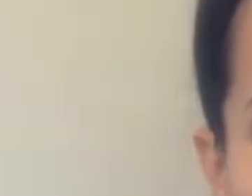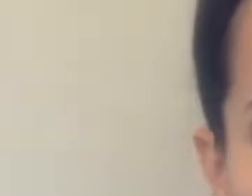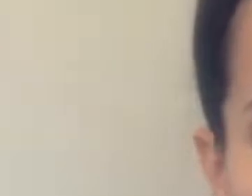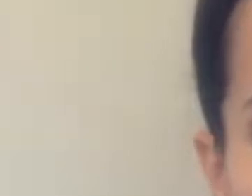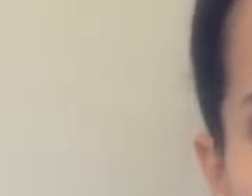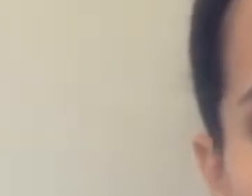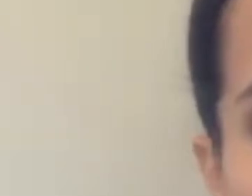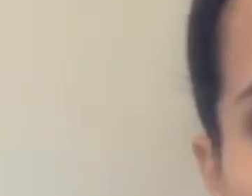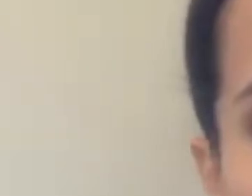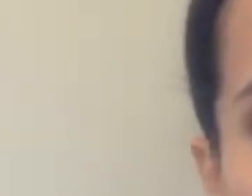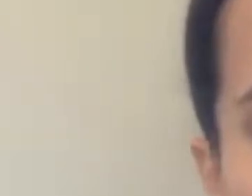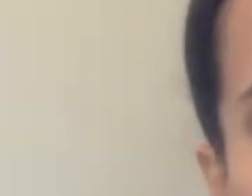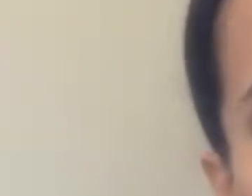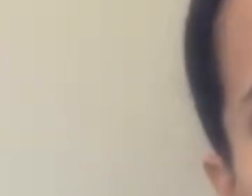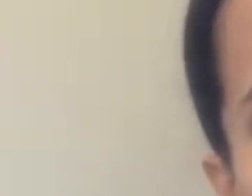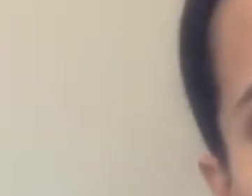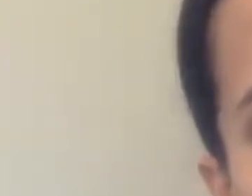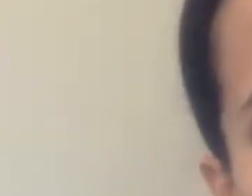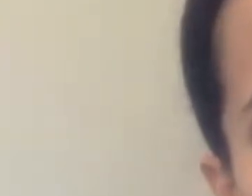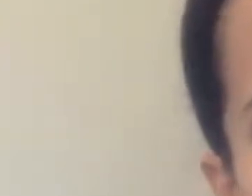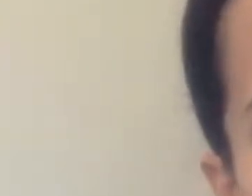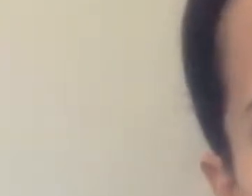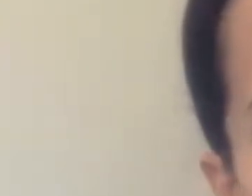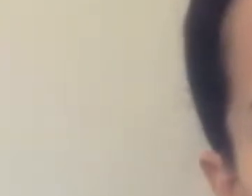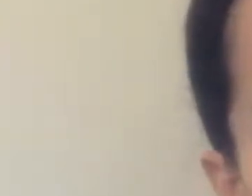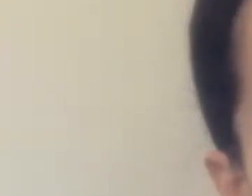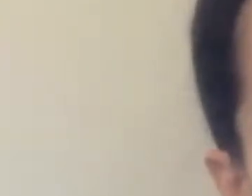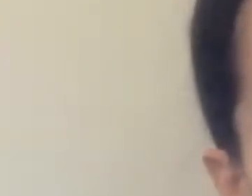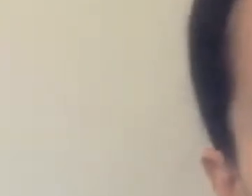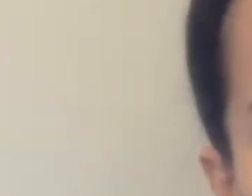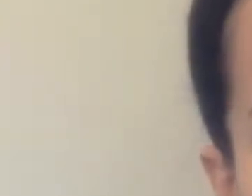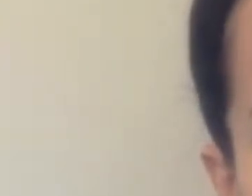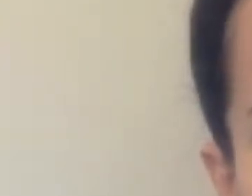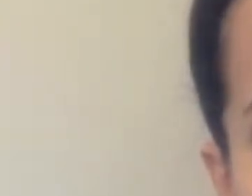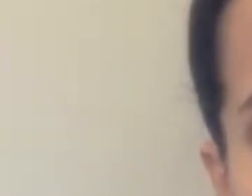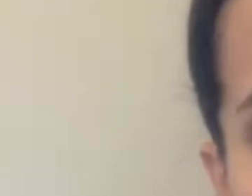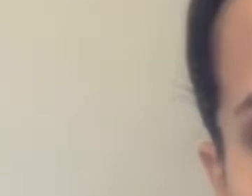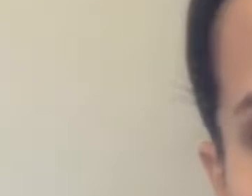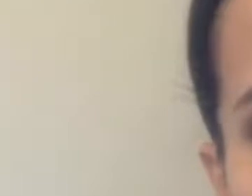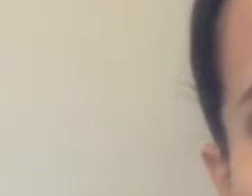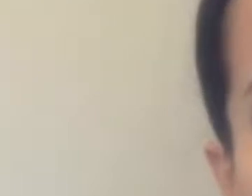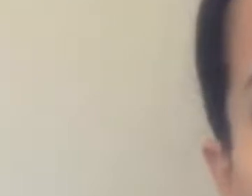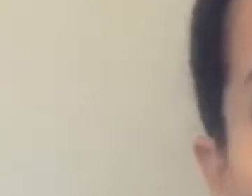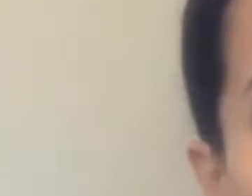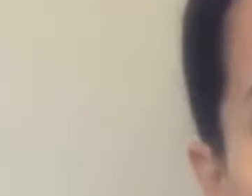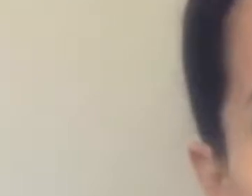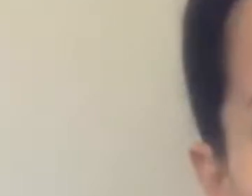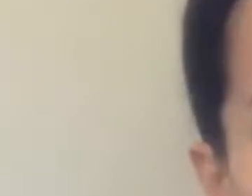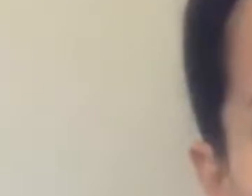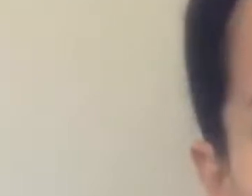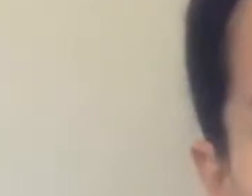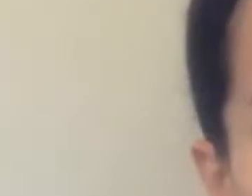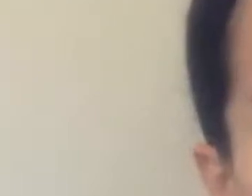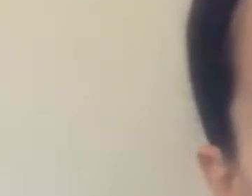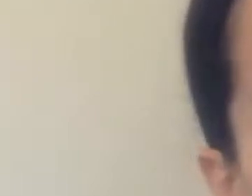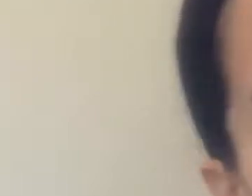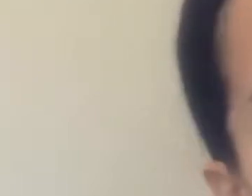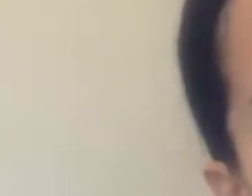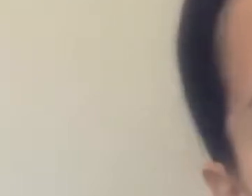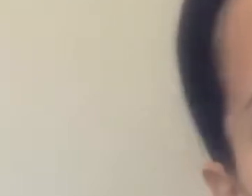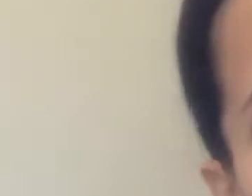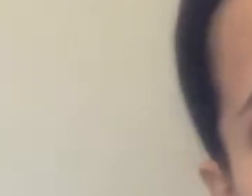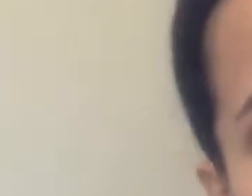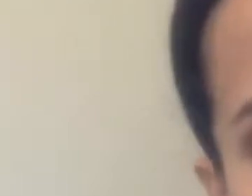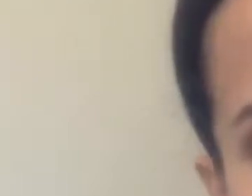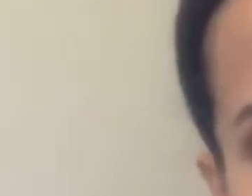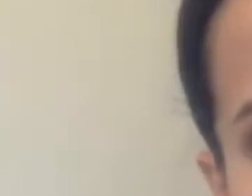positive for COVID. But their clinicians look at things like the symptoms that they had before they actually died, looking at